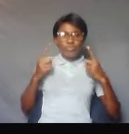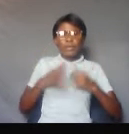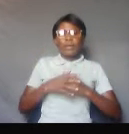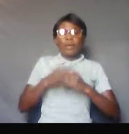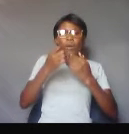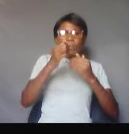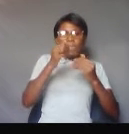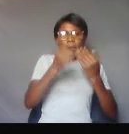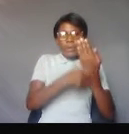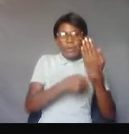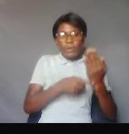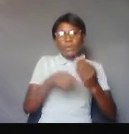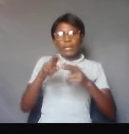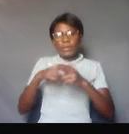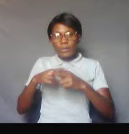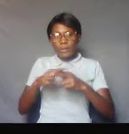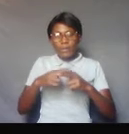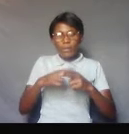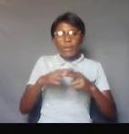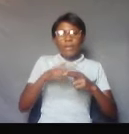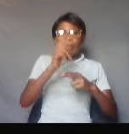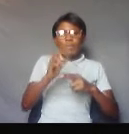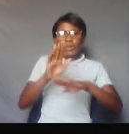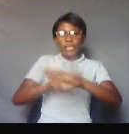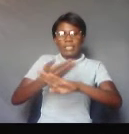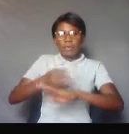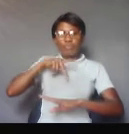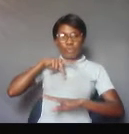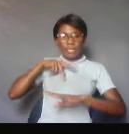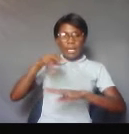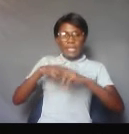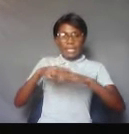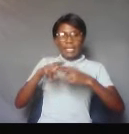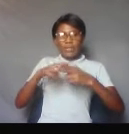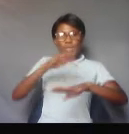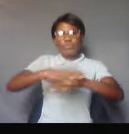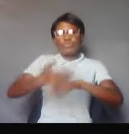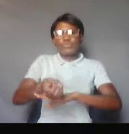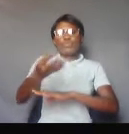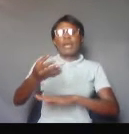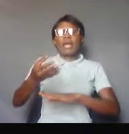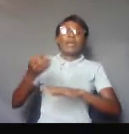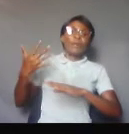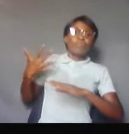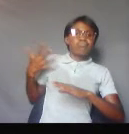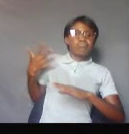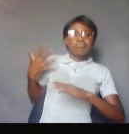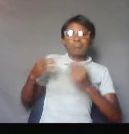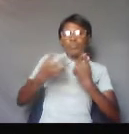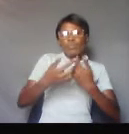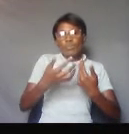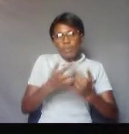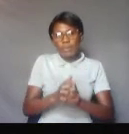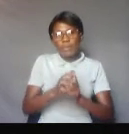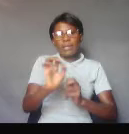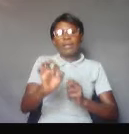often used, and Louise, your example also illustrated this as almost a sanction for stigmatization. Sort of